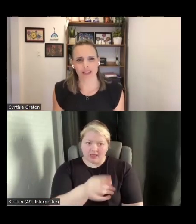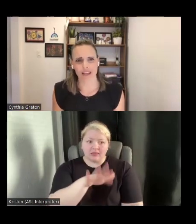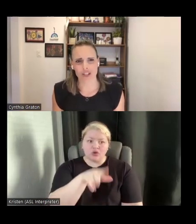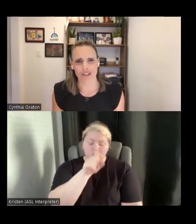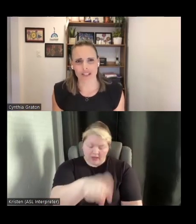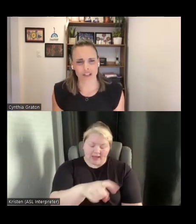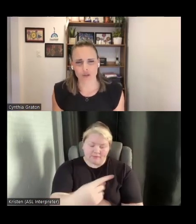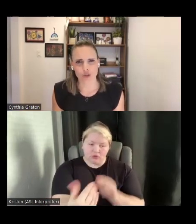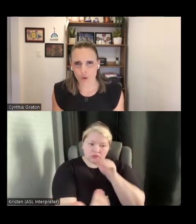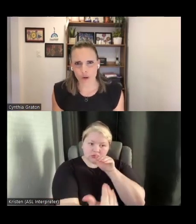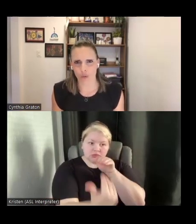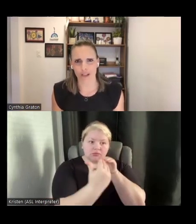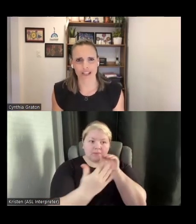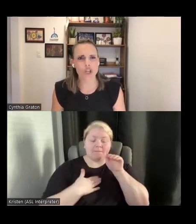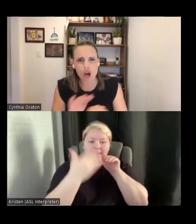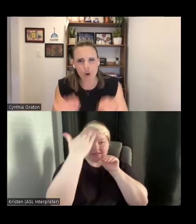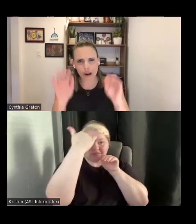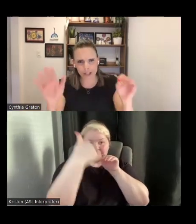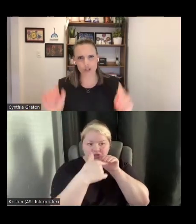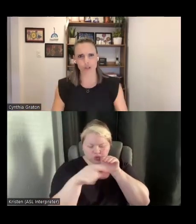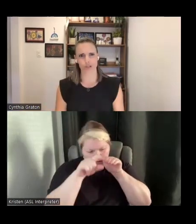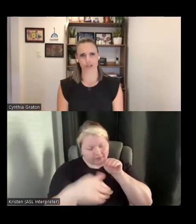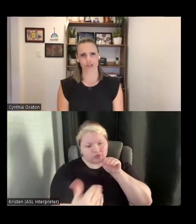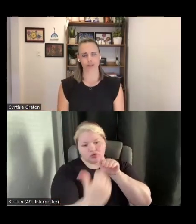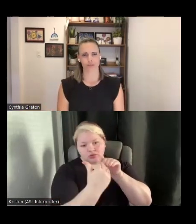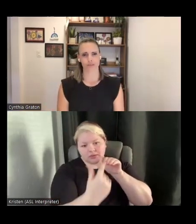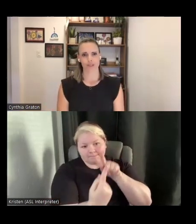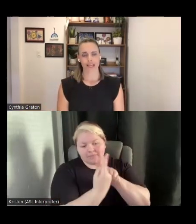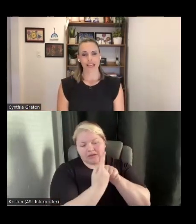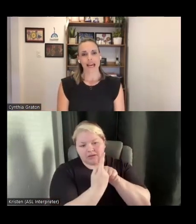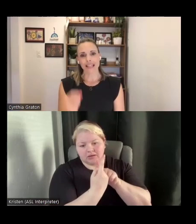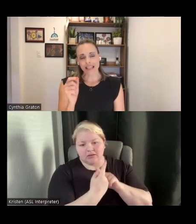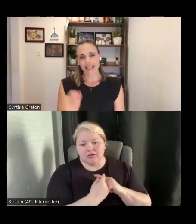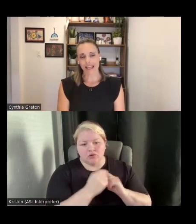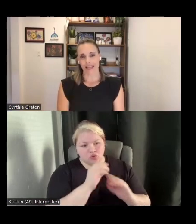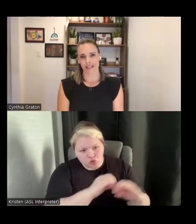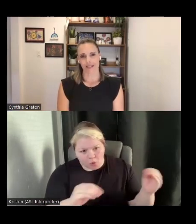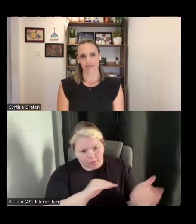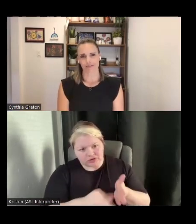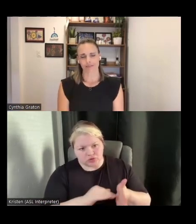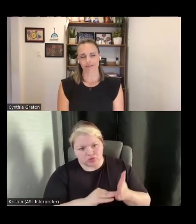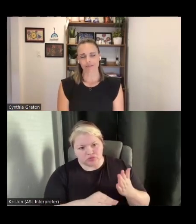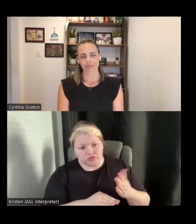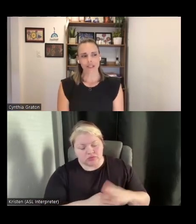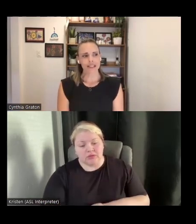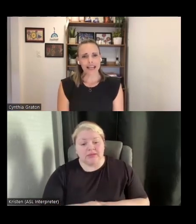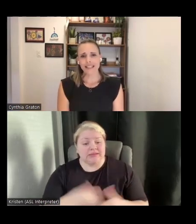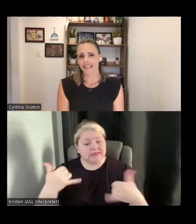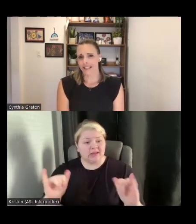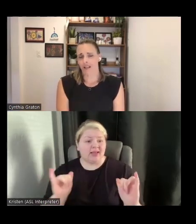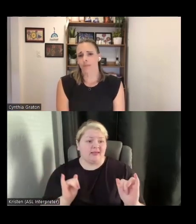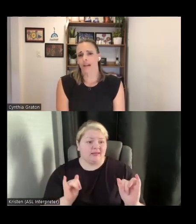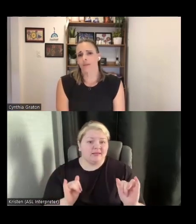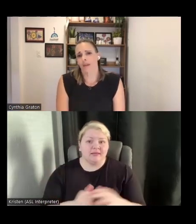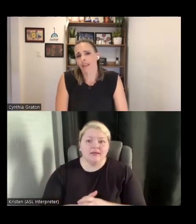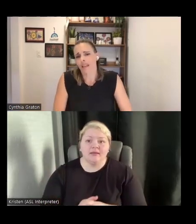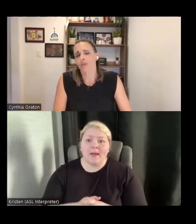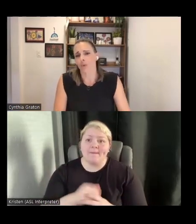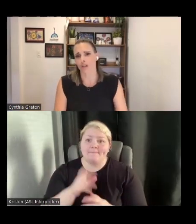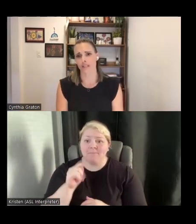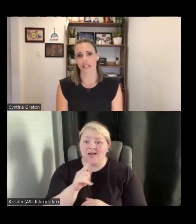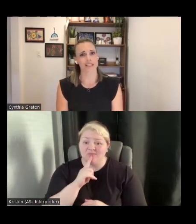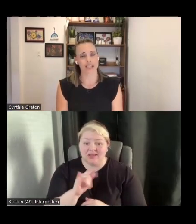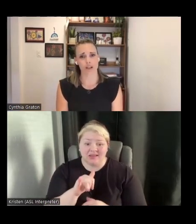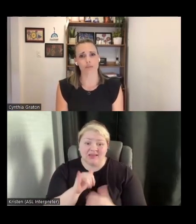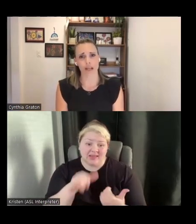these expectations that you struggle with. No excuses. And the thing is, that can sometimes make